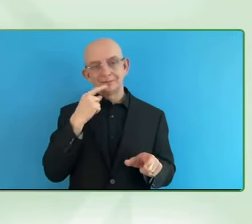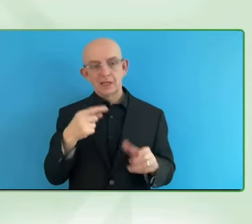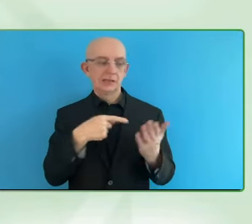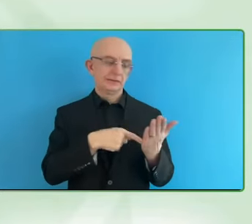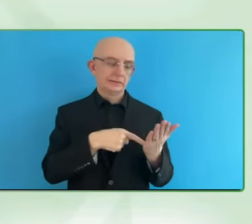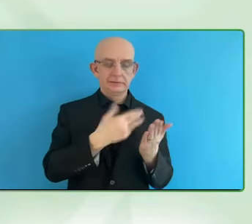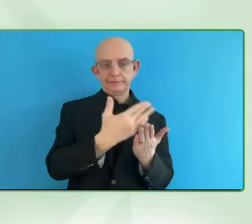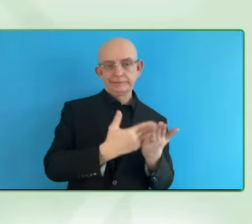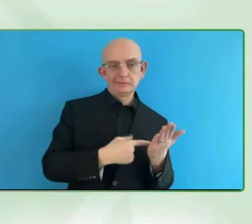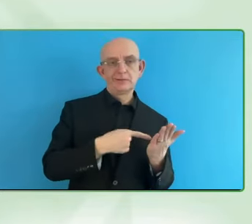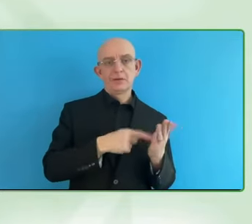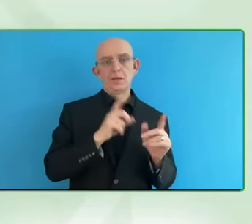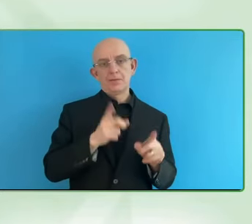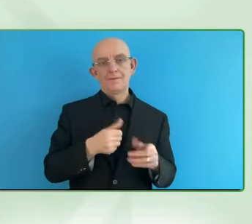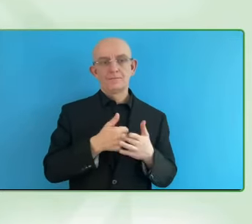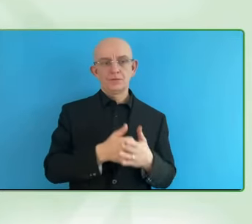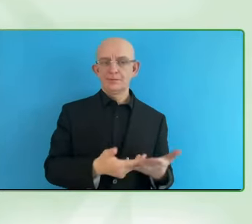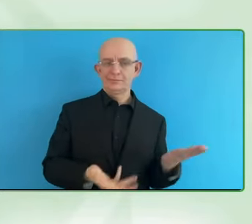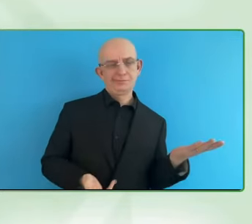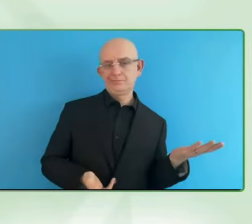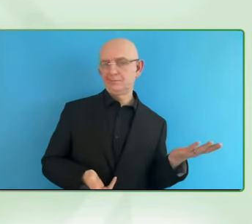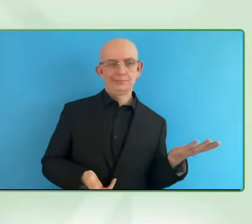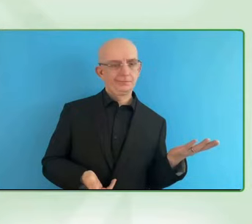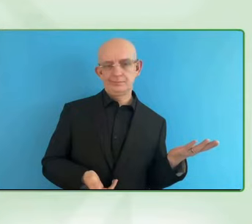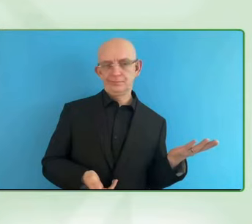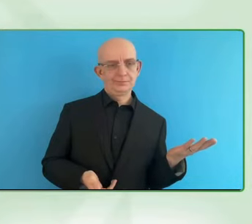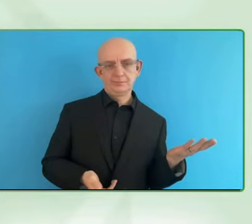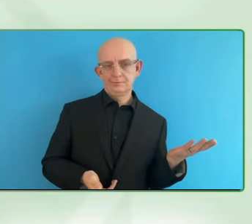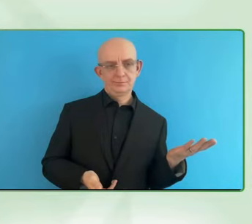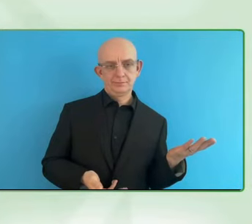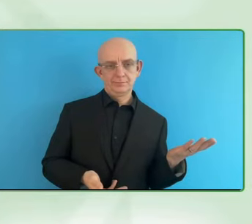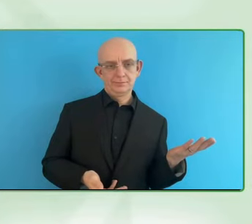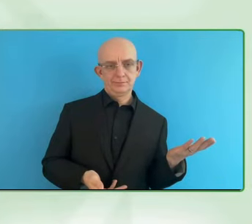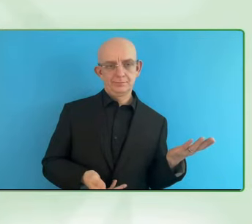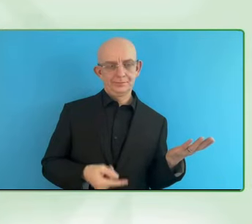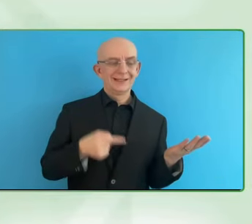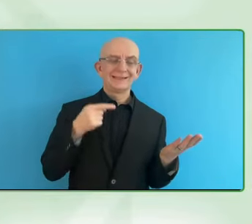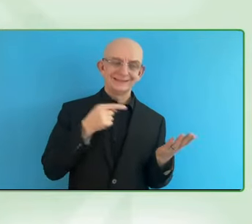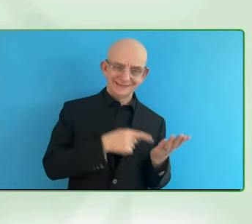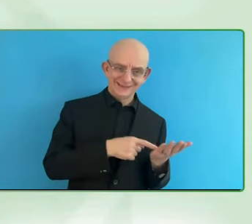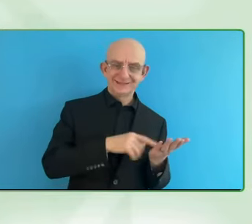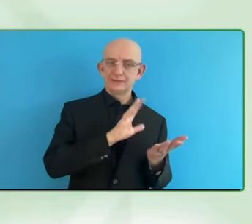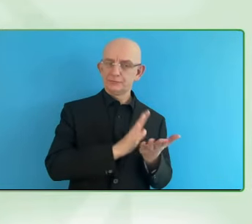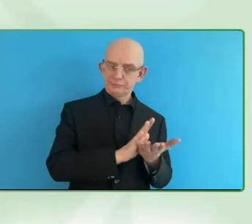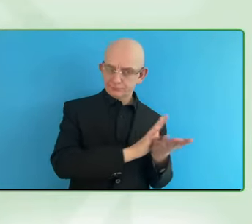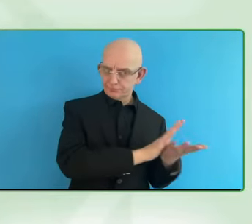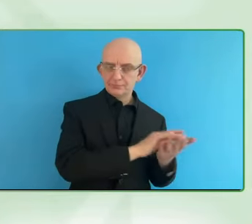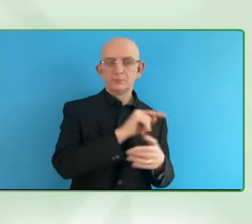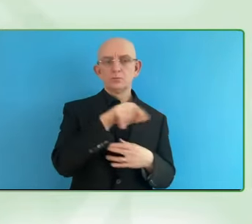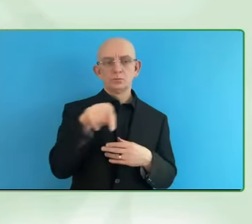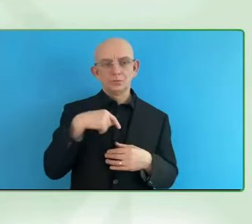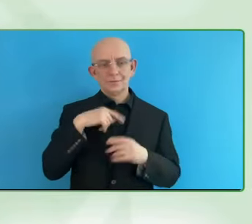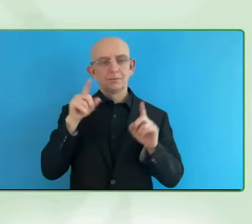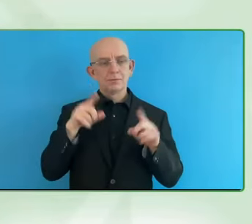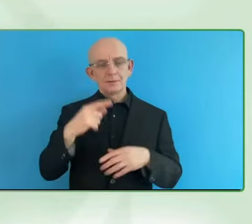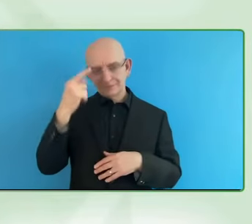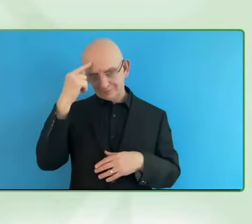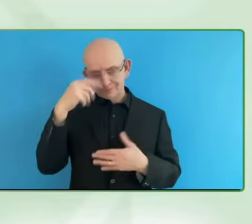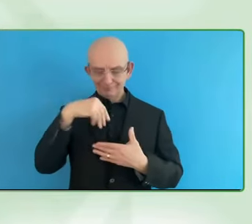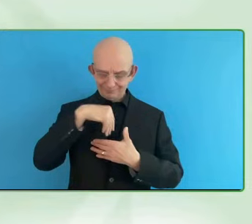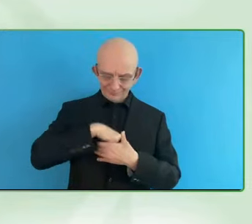human, and that we need to create a system that gives all of our children and young